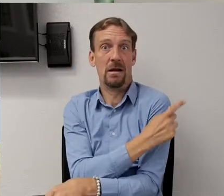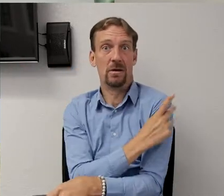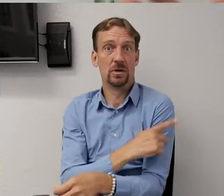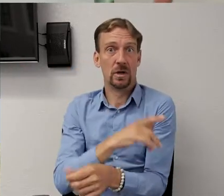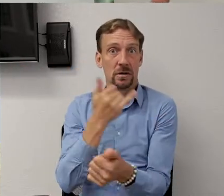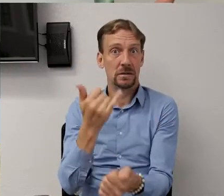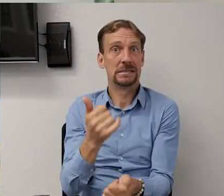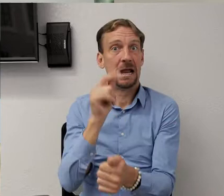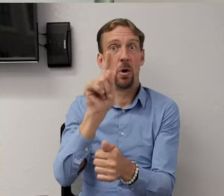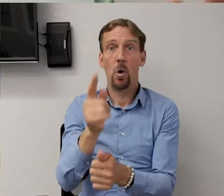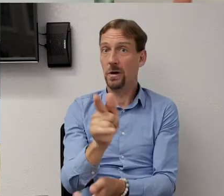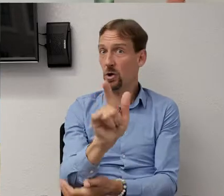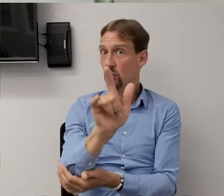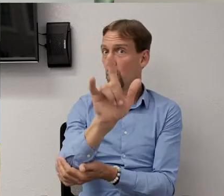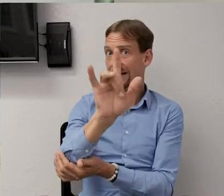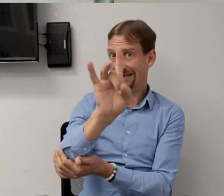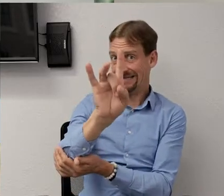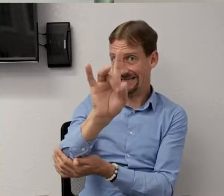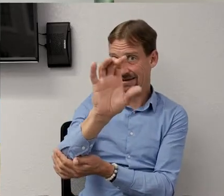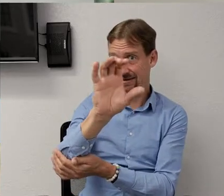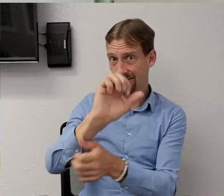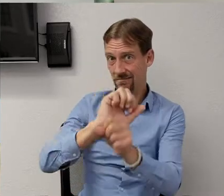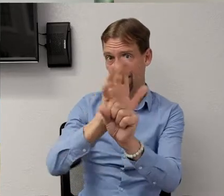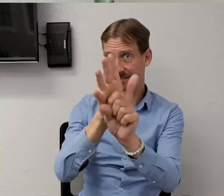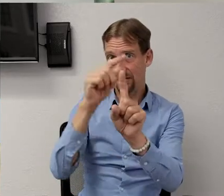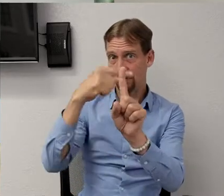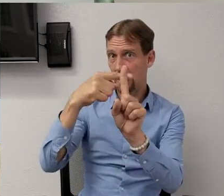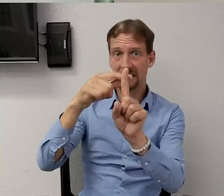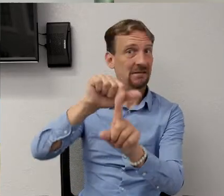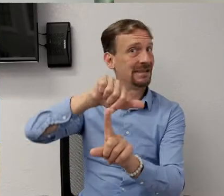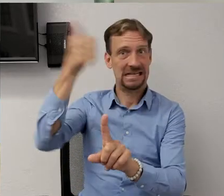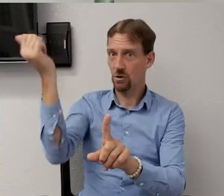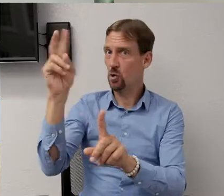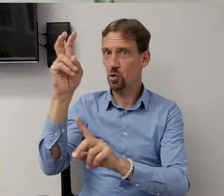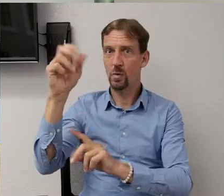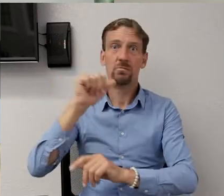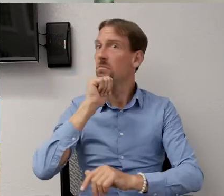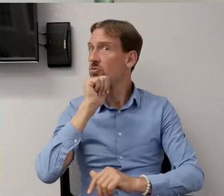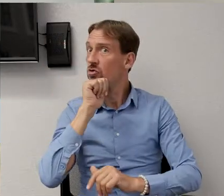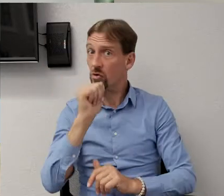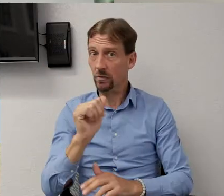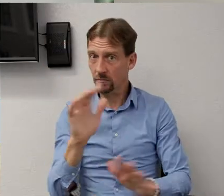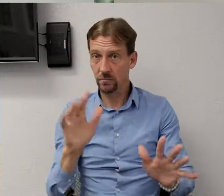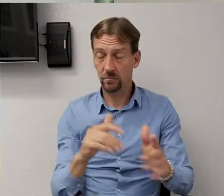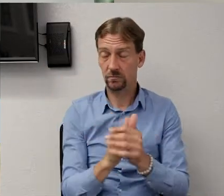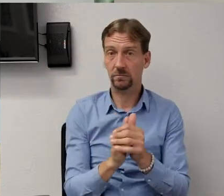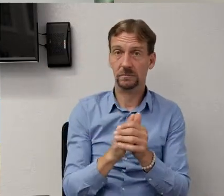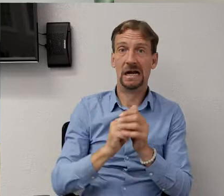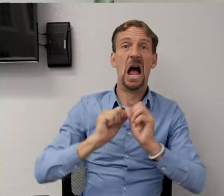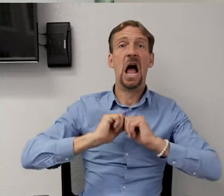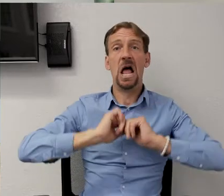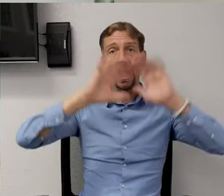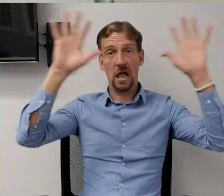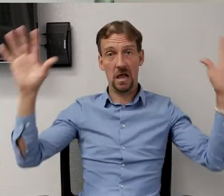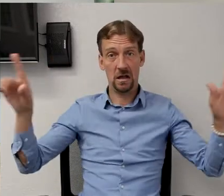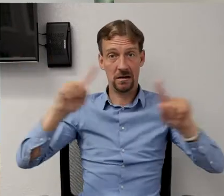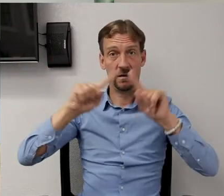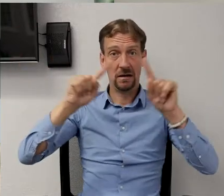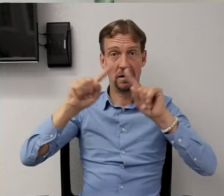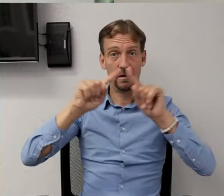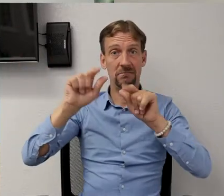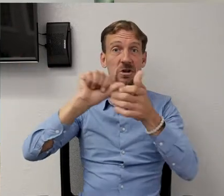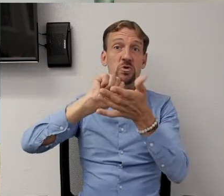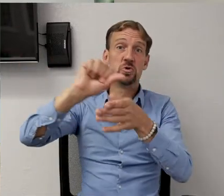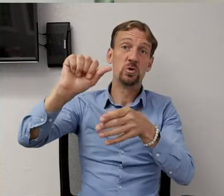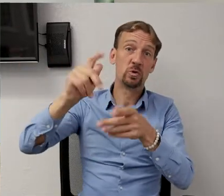remind you, 28 of them are COVID positive. The others are not. They are scattered across our various medical